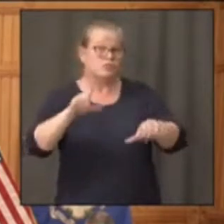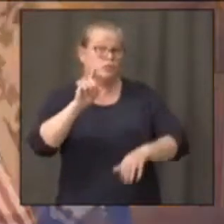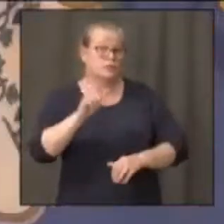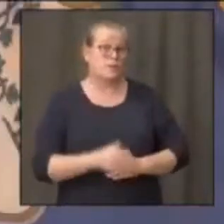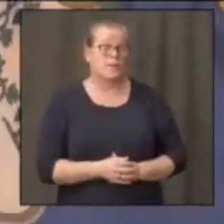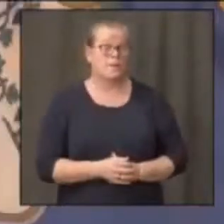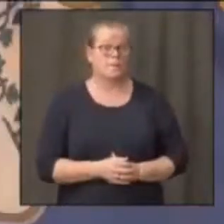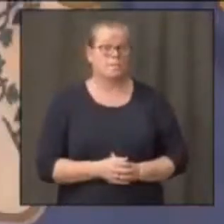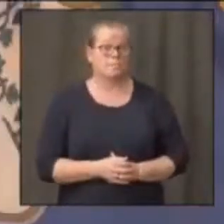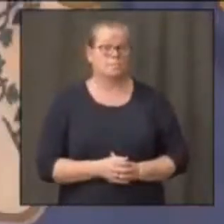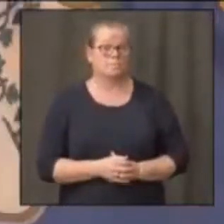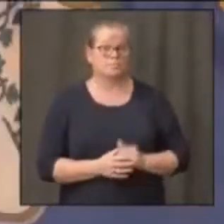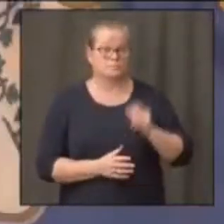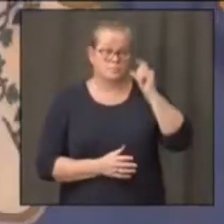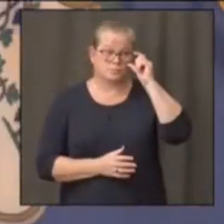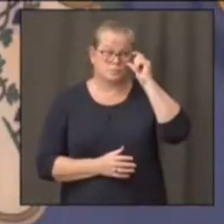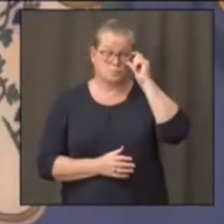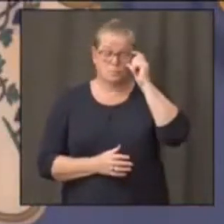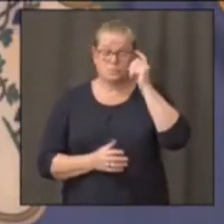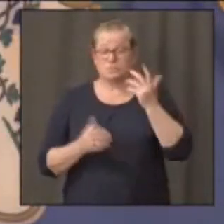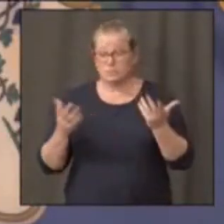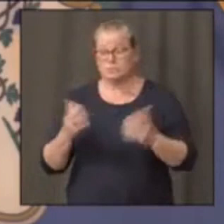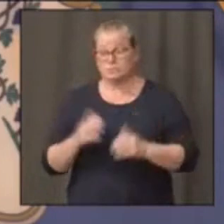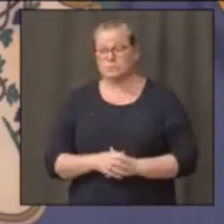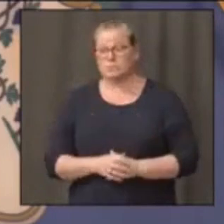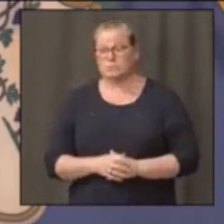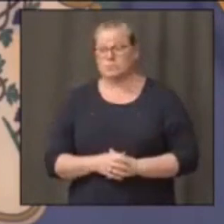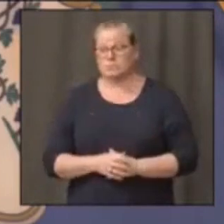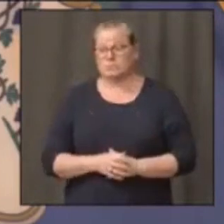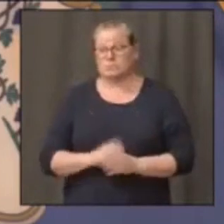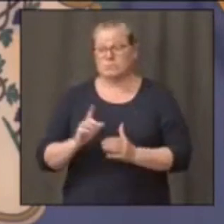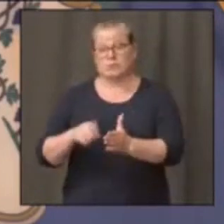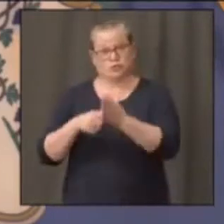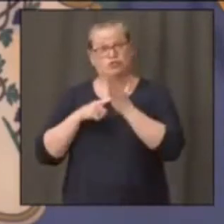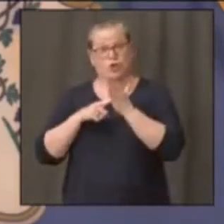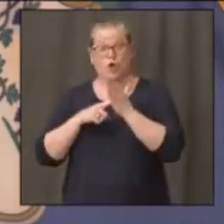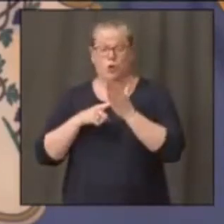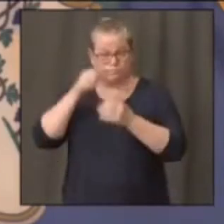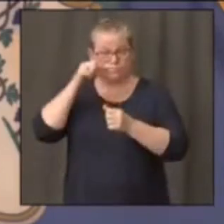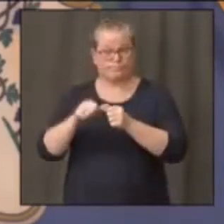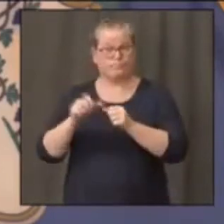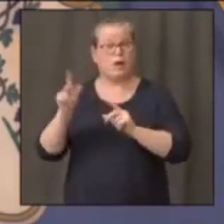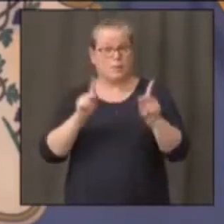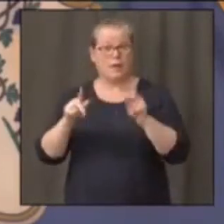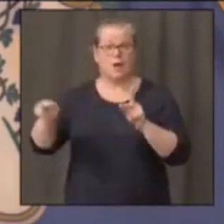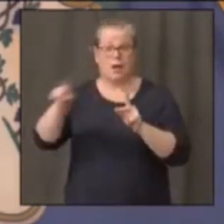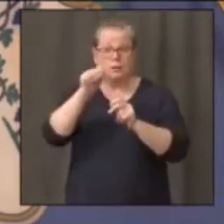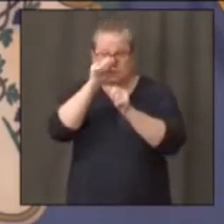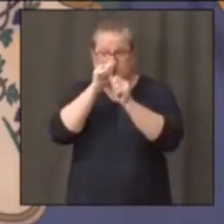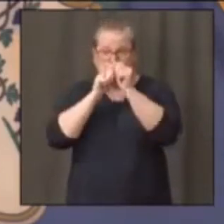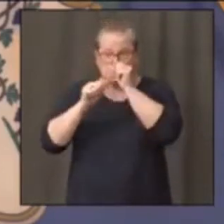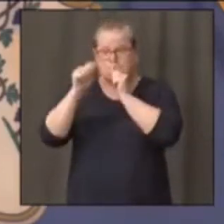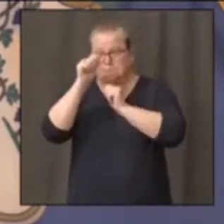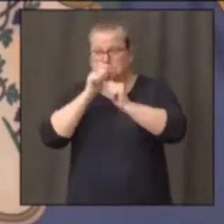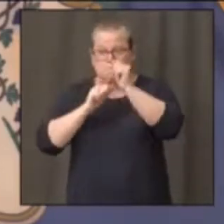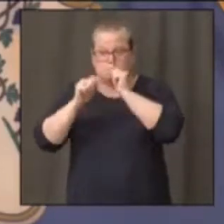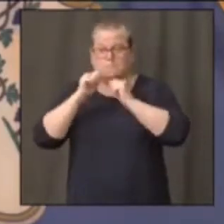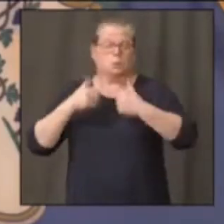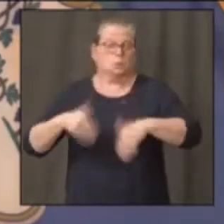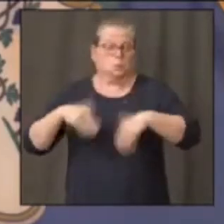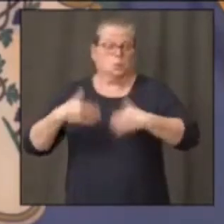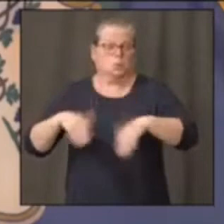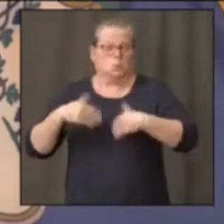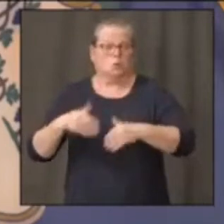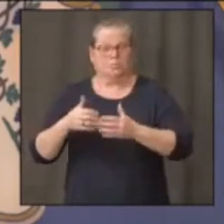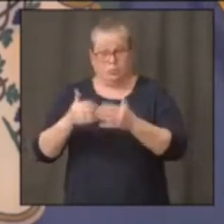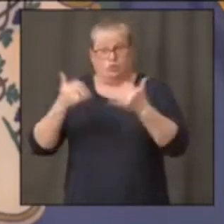Yeah, it reminds me that people are really hurting badly. And, we spent a fair amount of time today talking about what